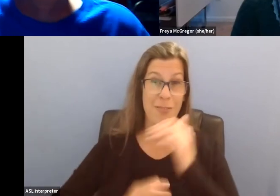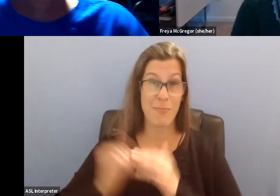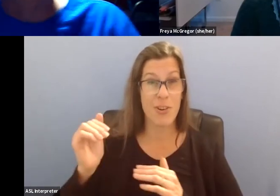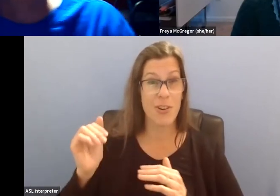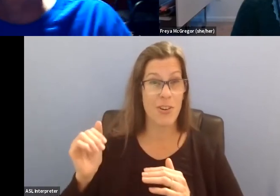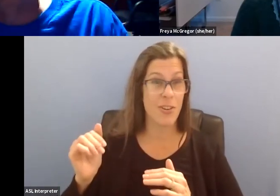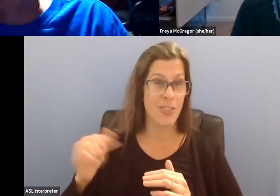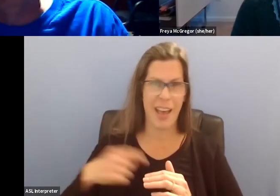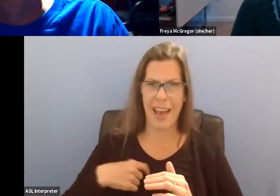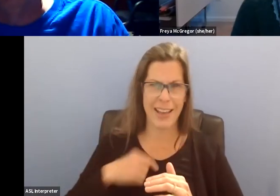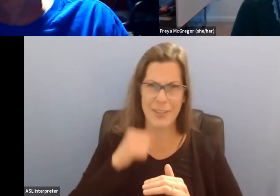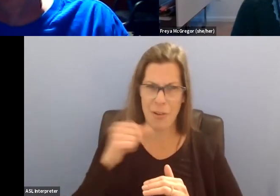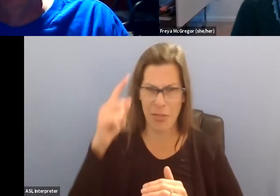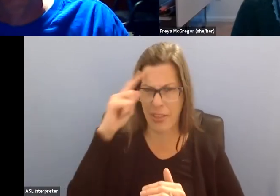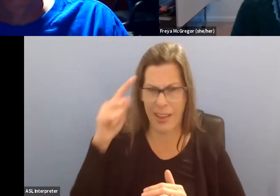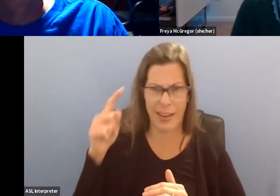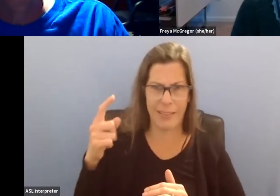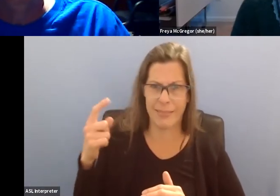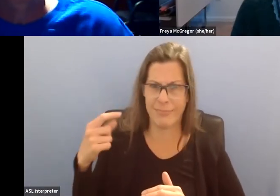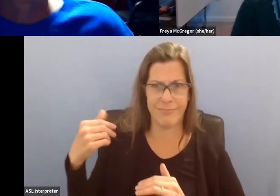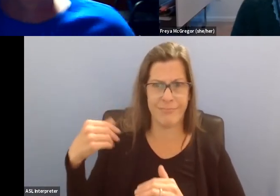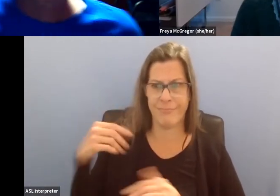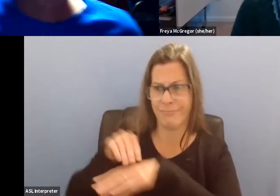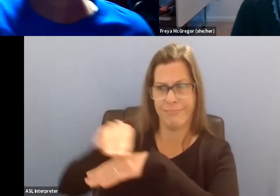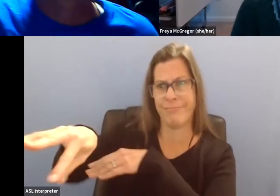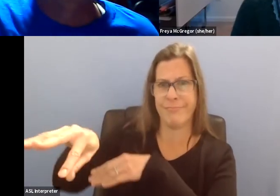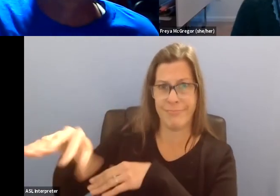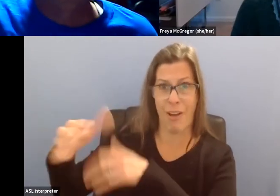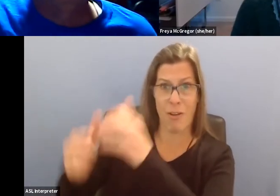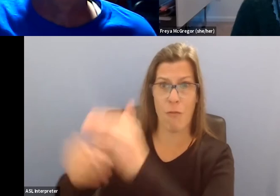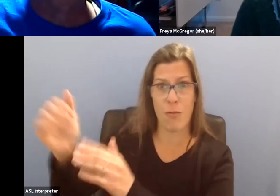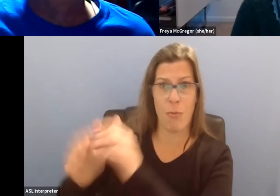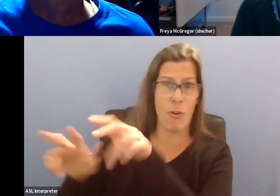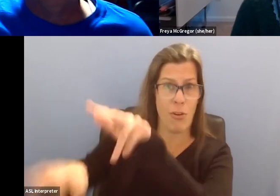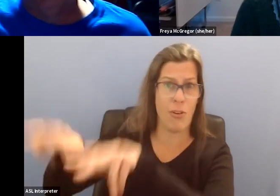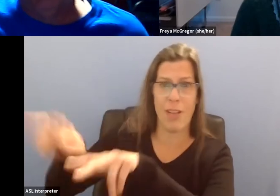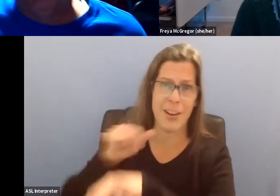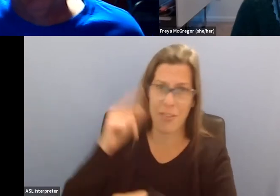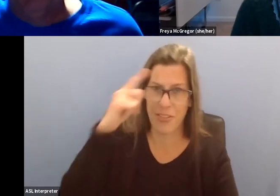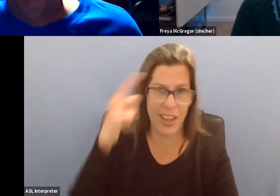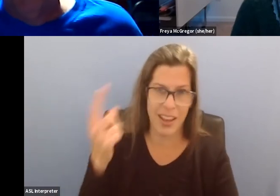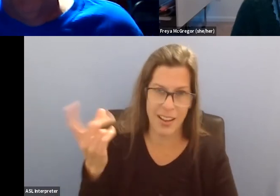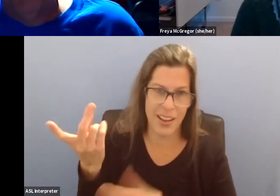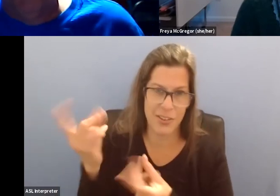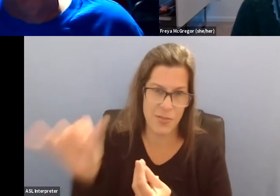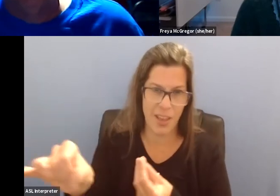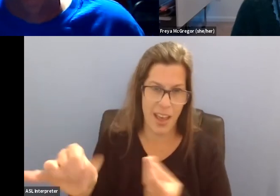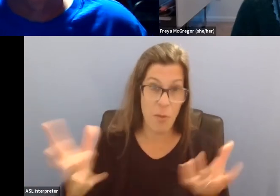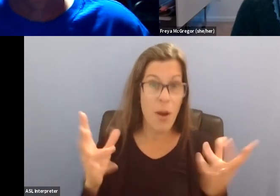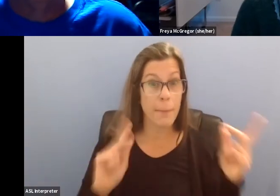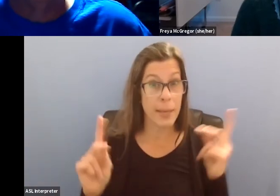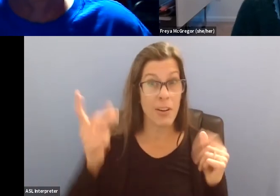make them uncomfortable either. And I also want, I want to, I want people to understand that.